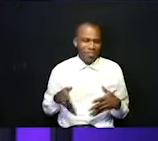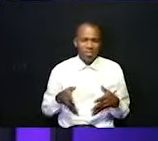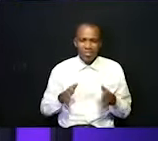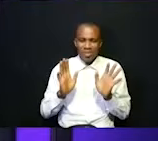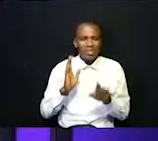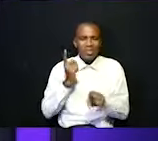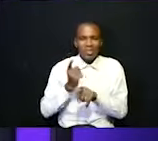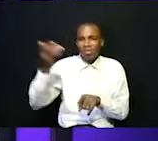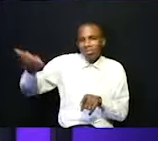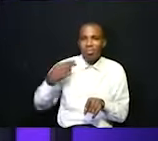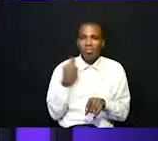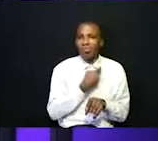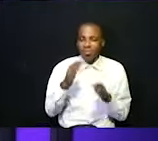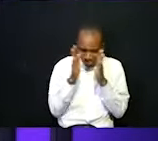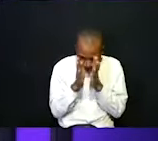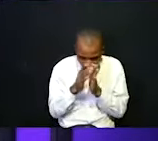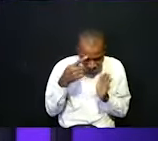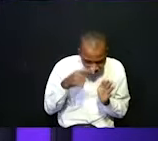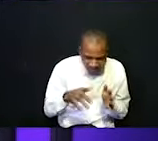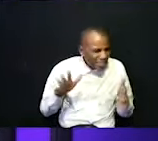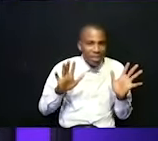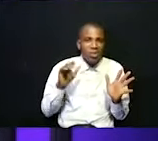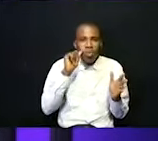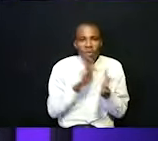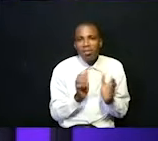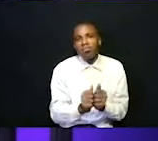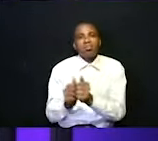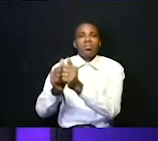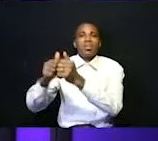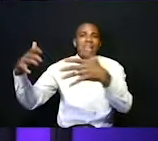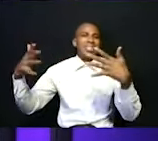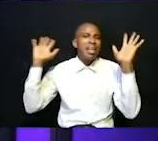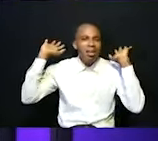then take your wife home.